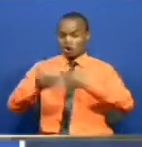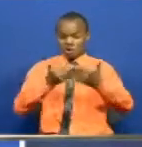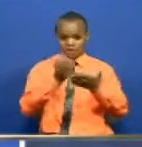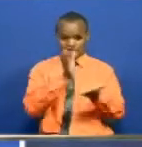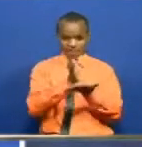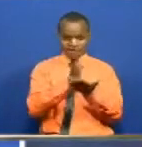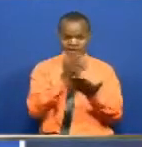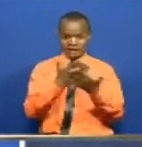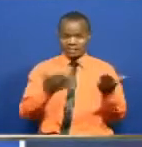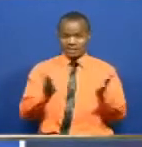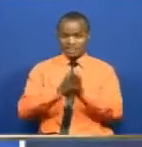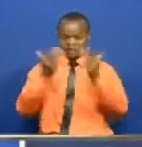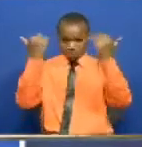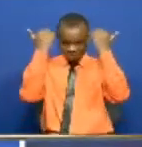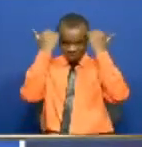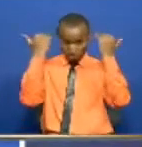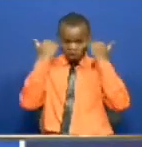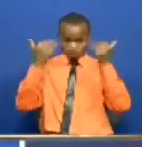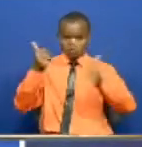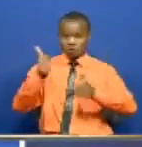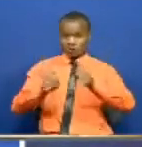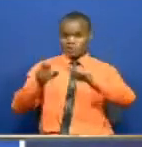the prosecution intends to rely on.